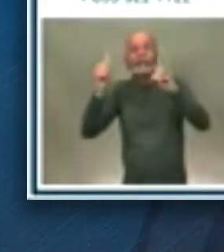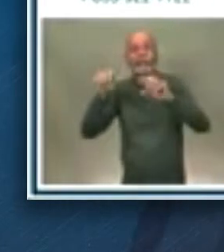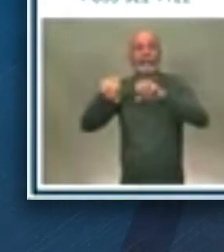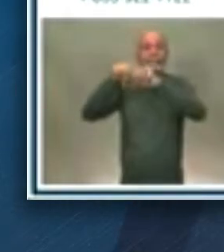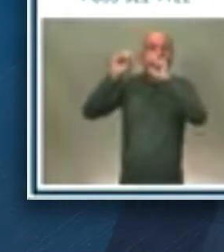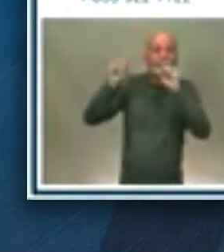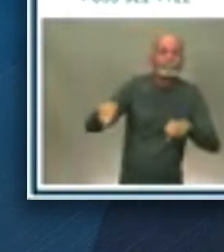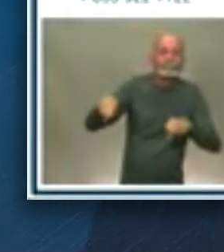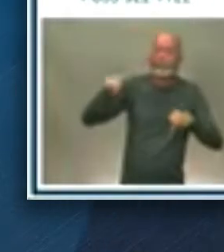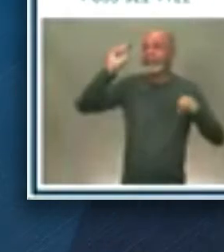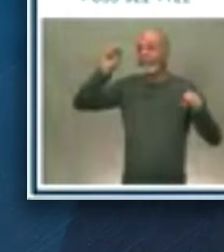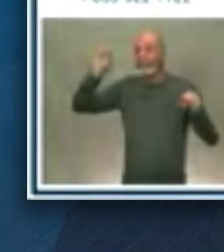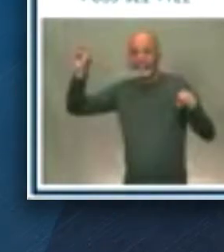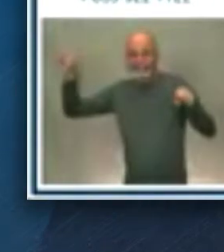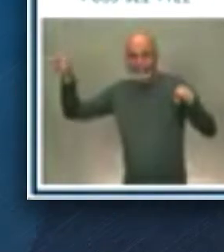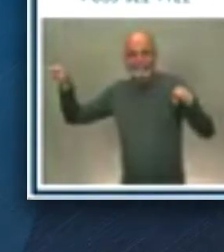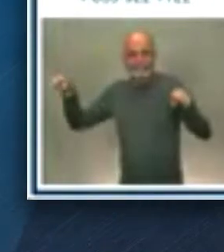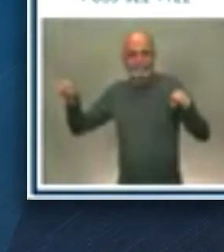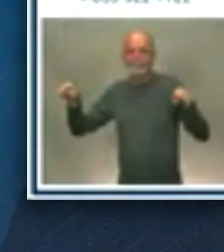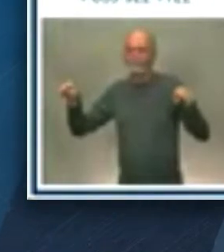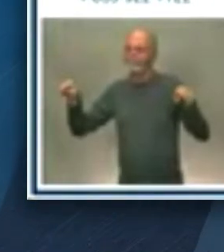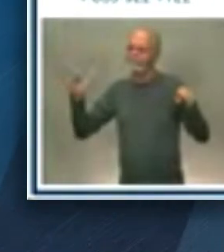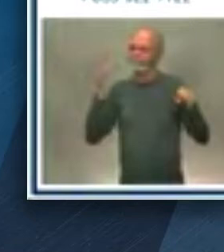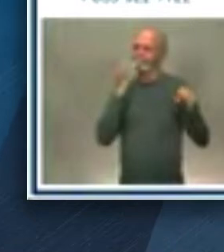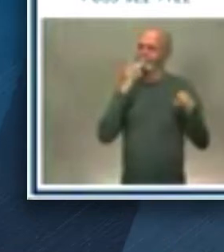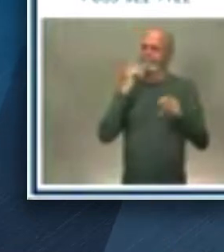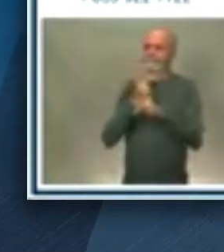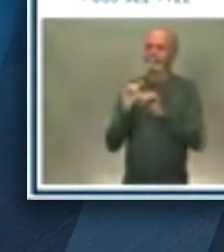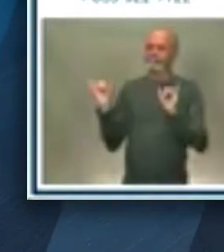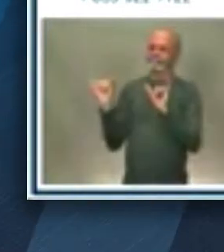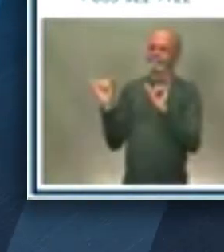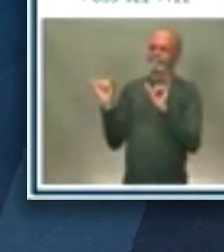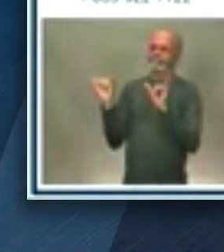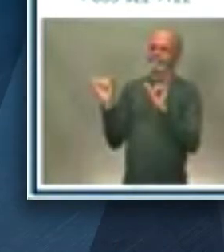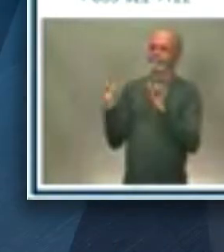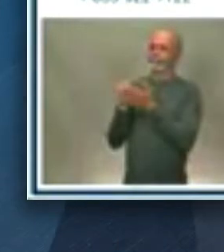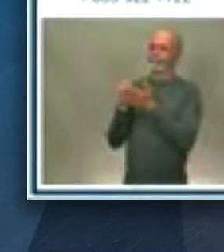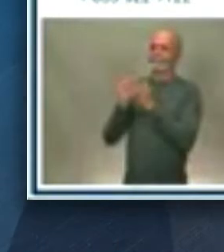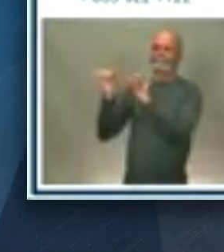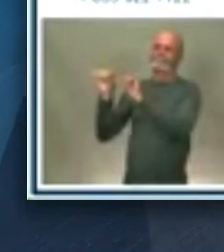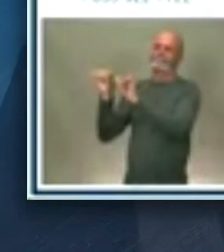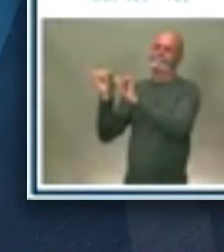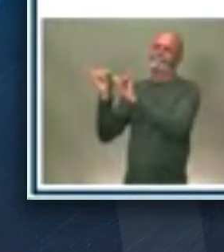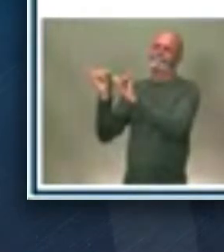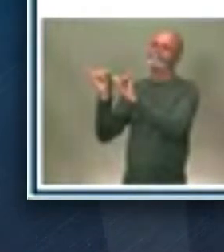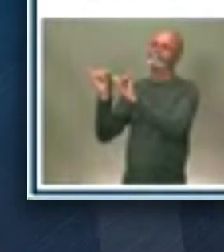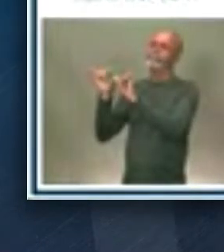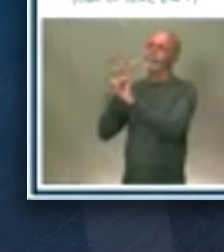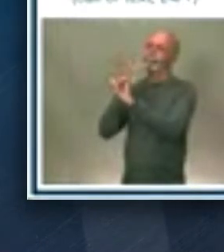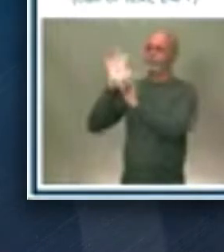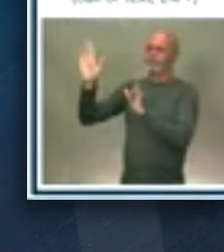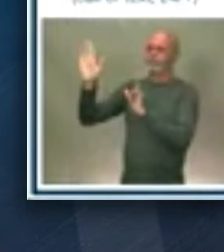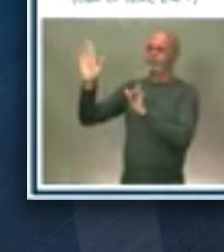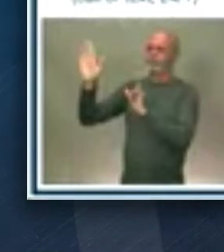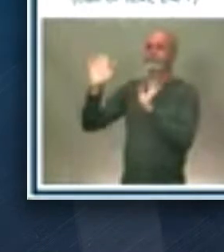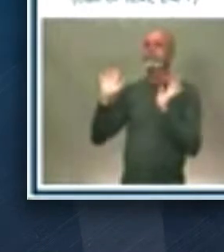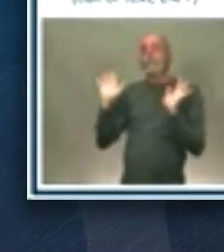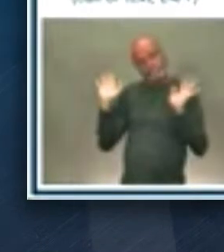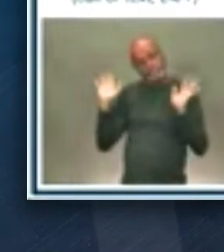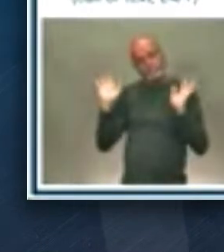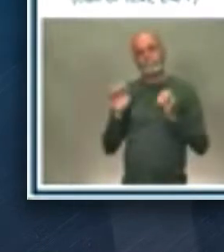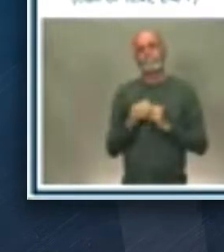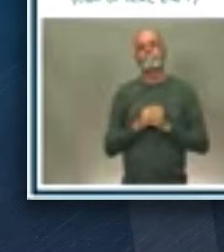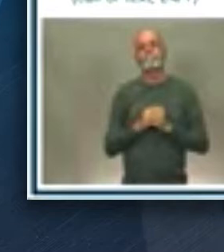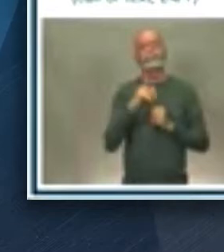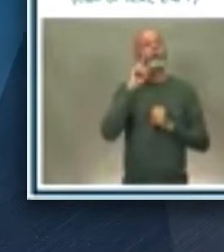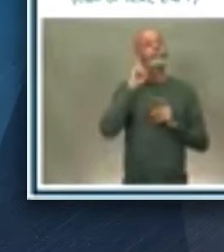pleased with having at least a couple of weeks of masking because it sets the norm. Once we remove the mandatory requirement